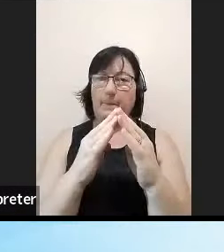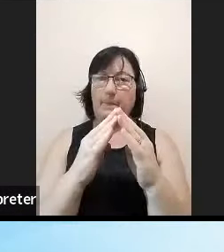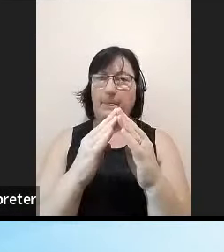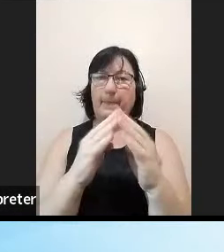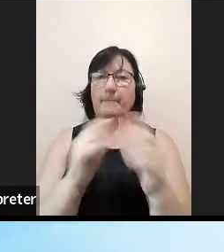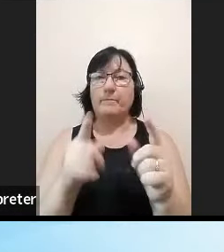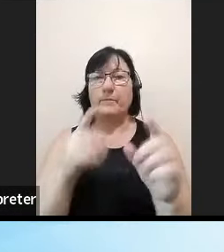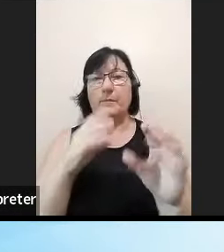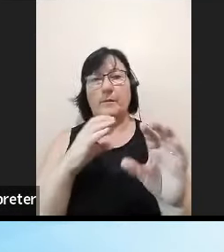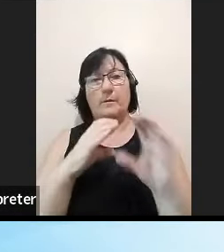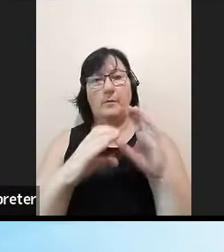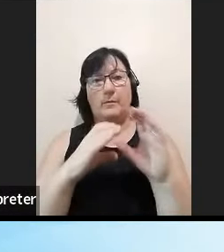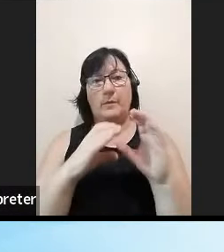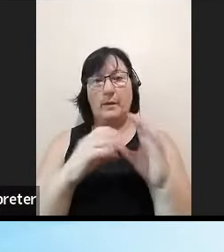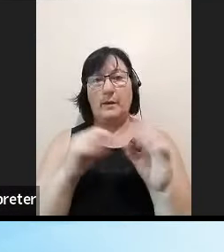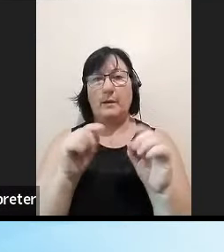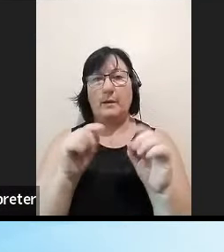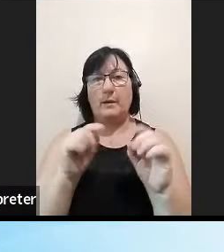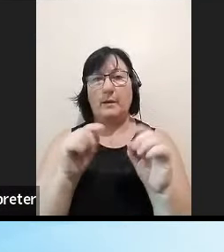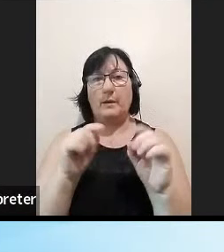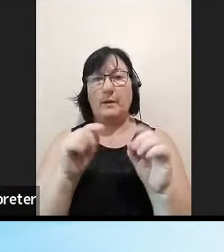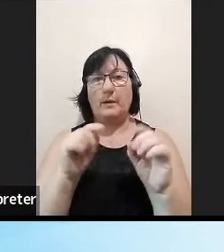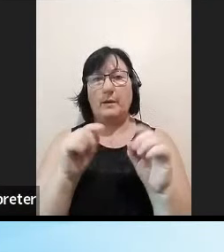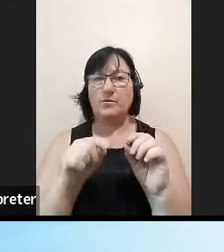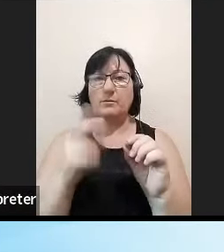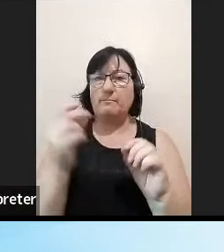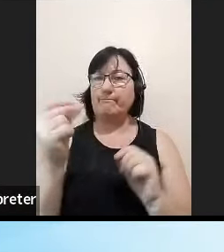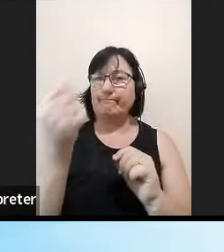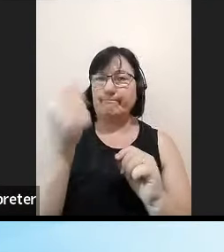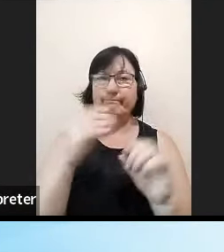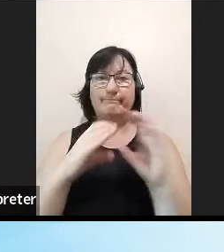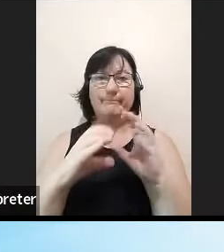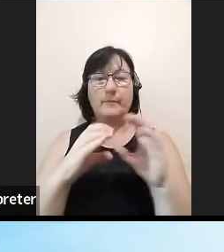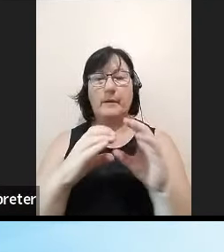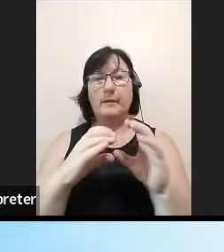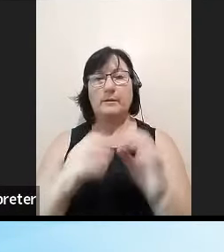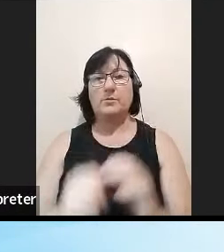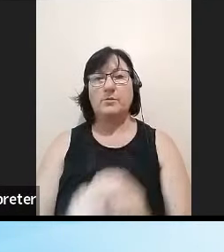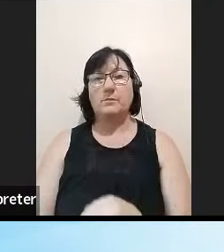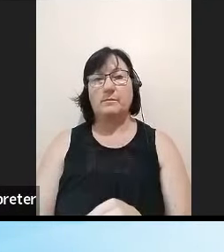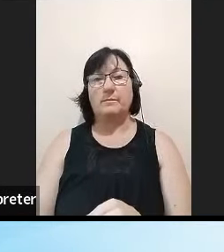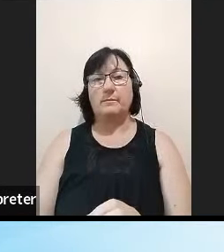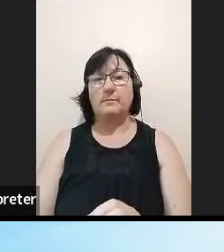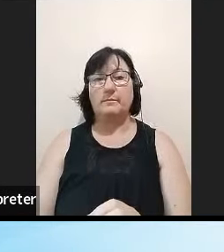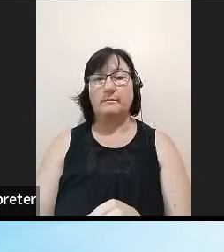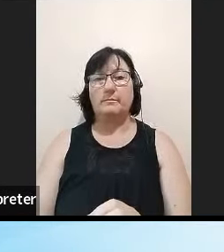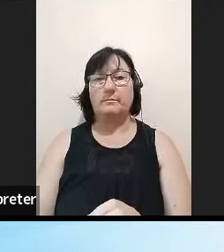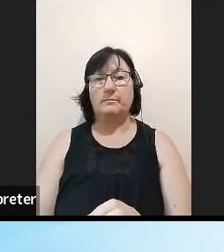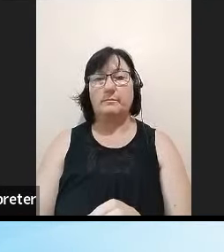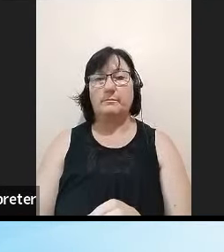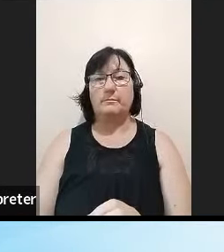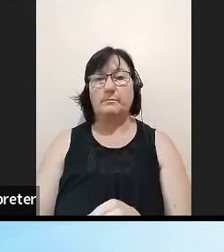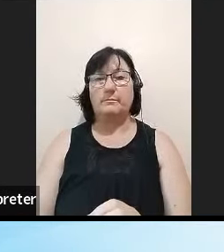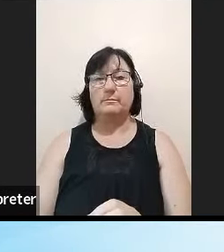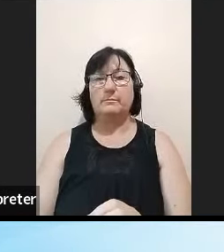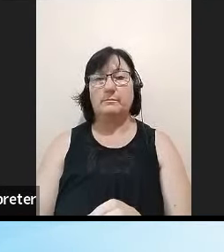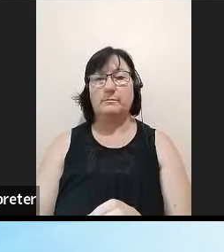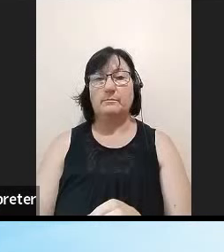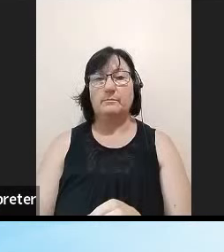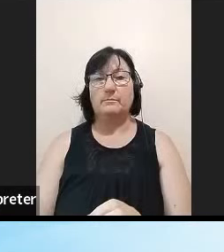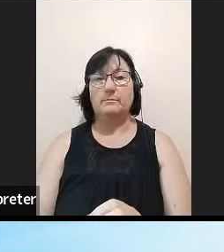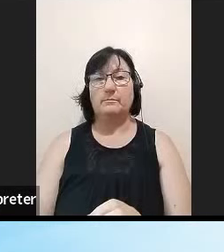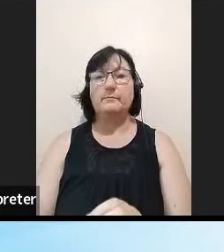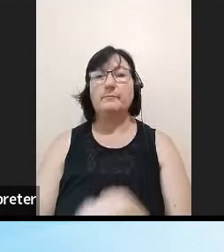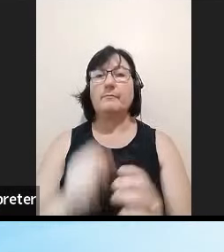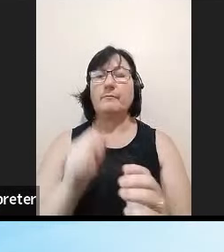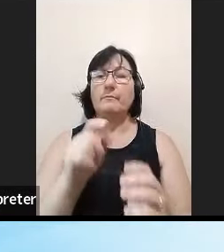instant communication. We have instant communication, the letters, the approval letters, and should